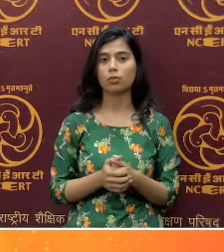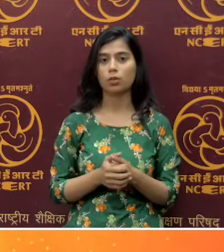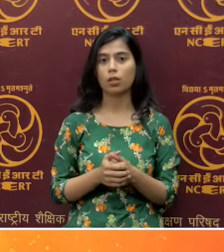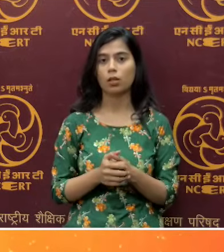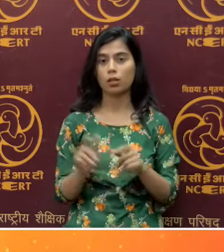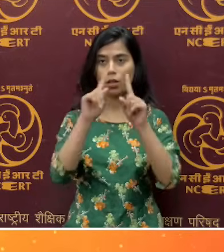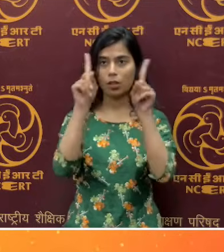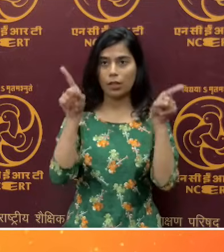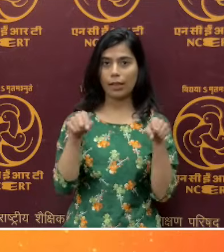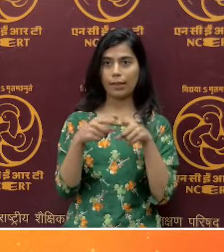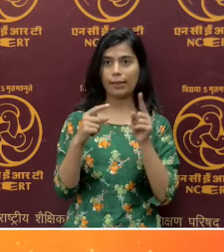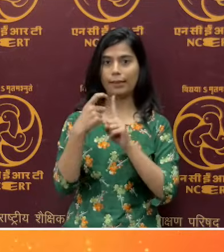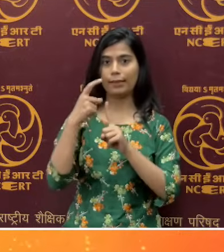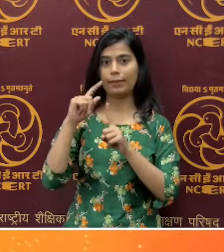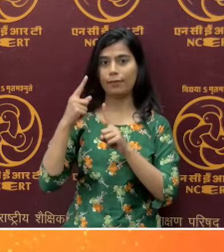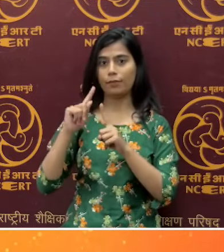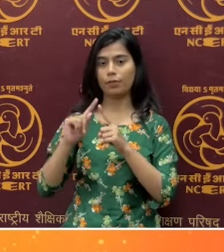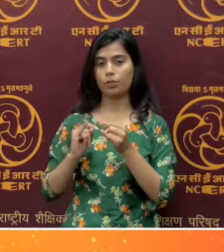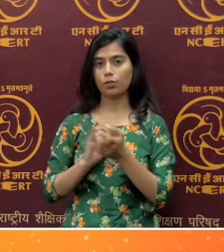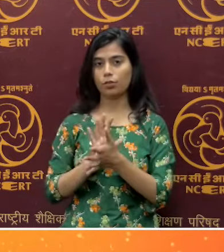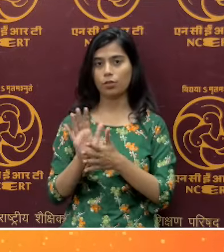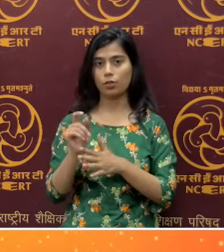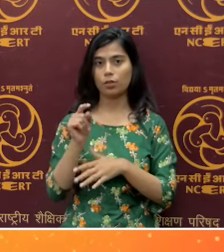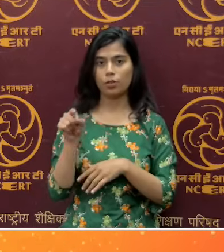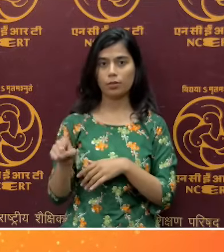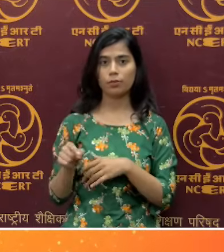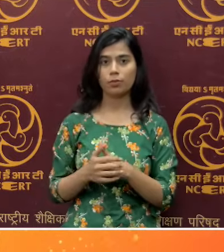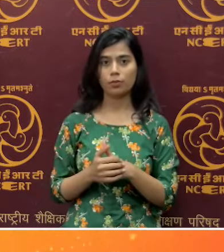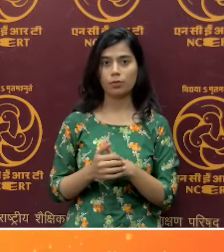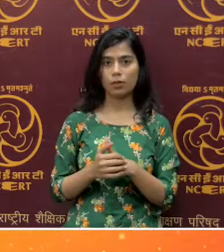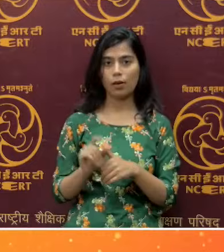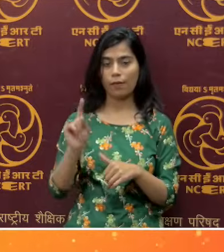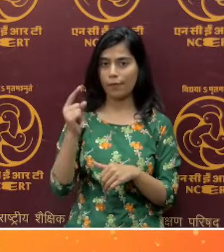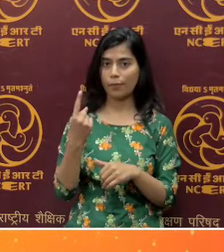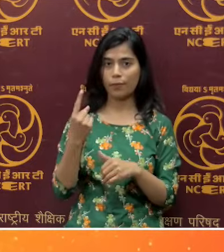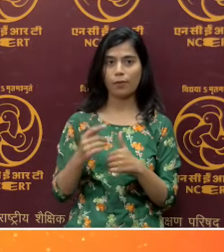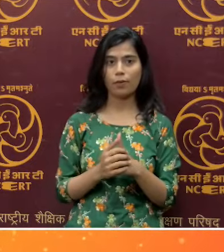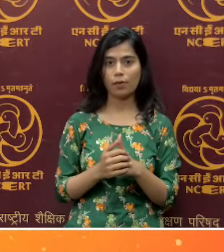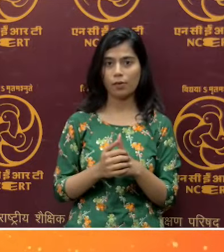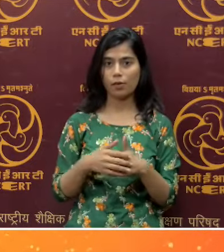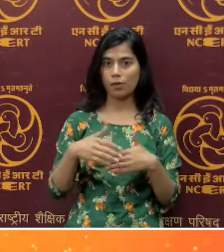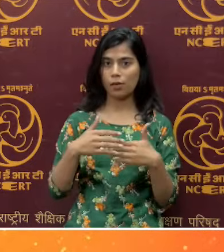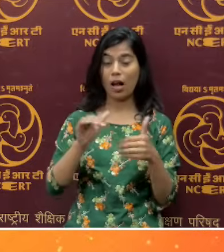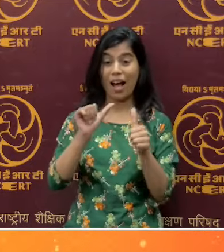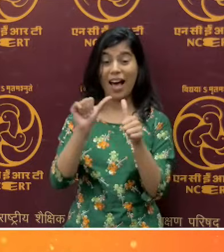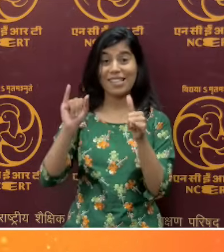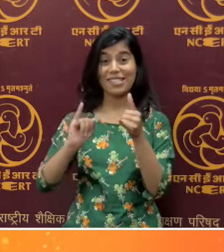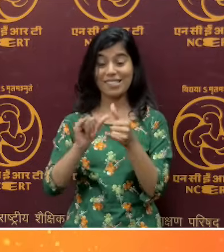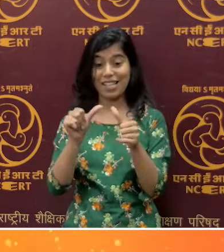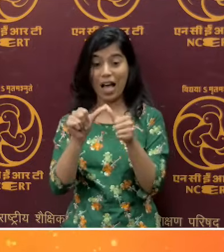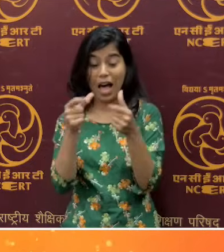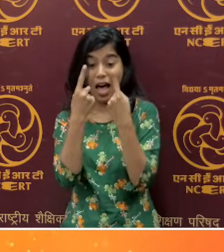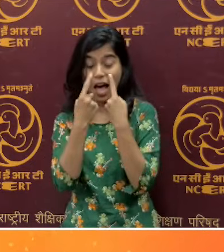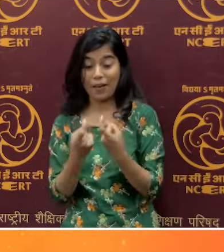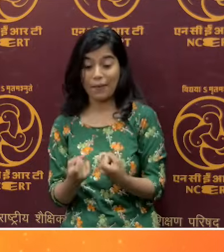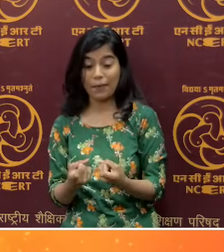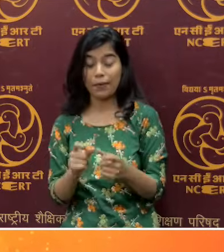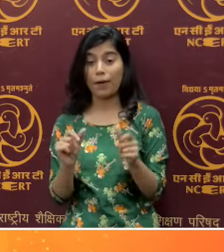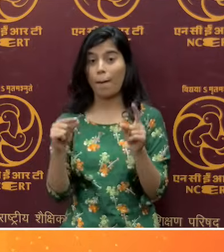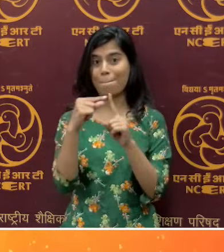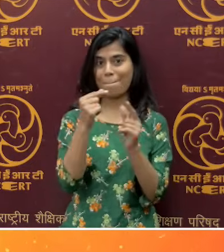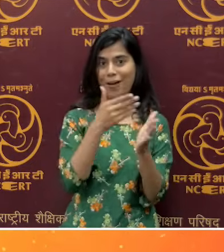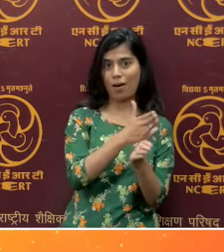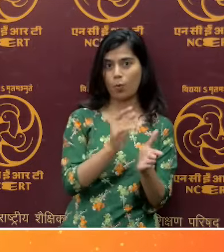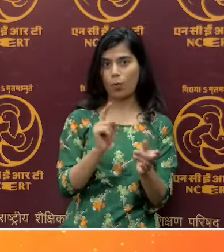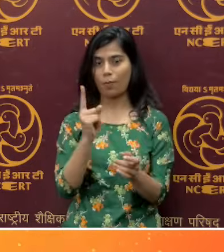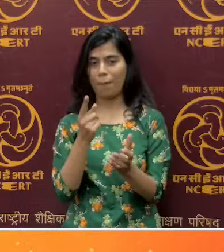one screening to Devesh. Here for assigning the screening, you should go to the assign screening. Here you can above see the assign screening part 1 and